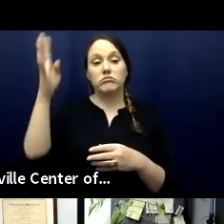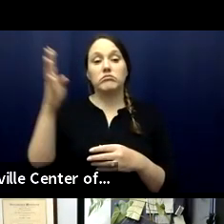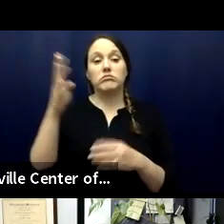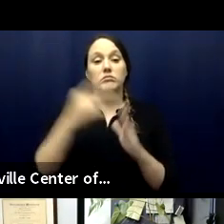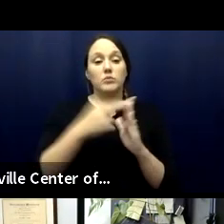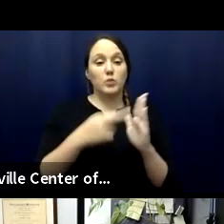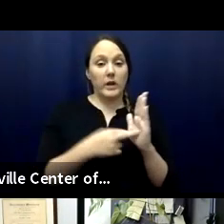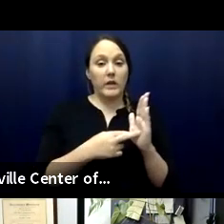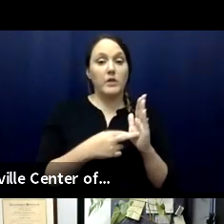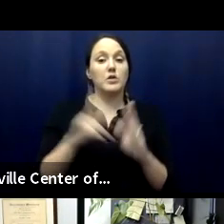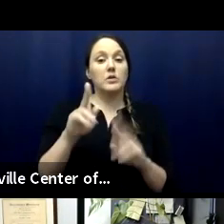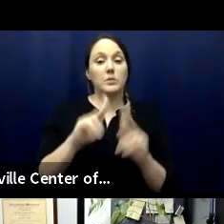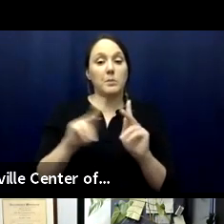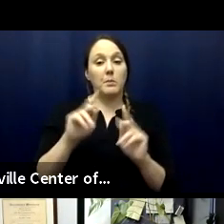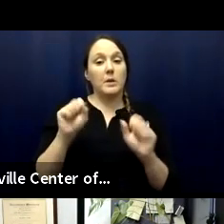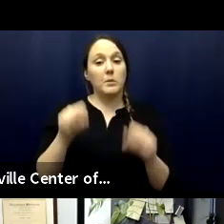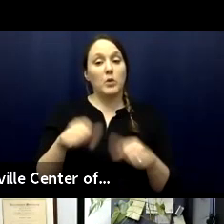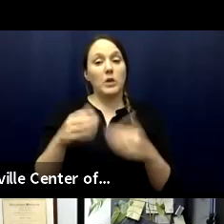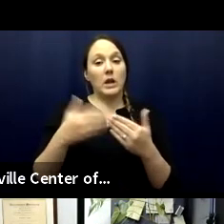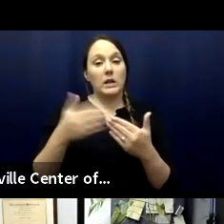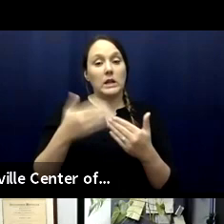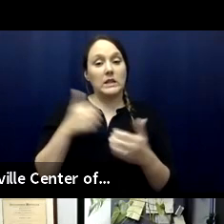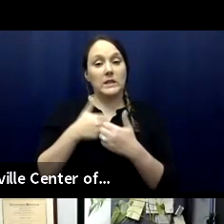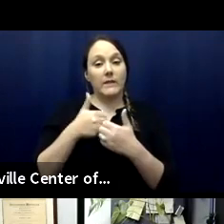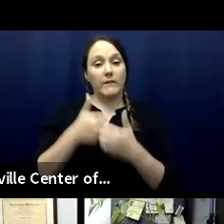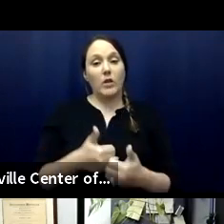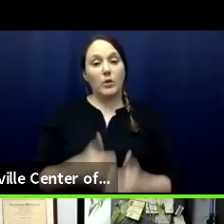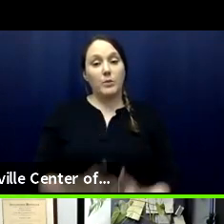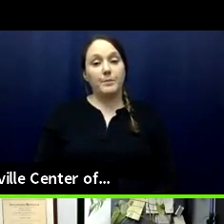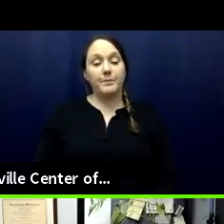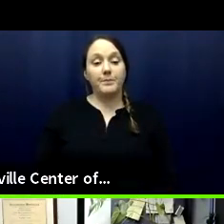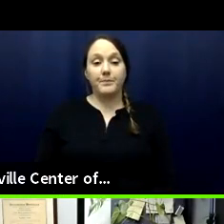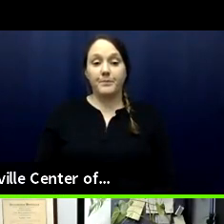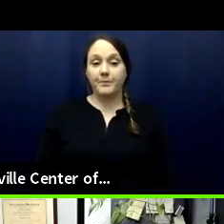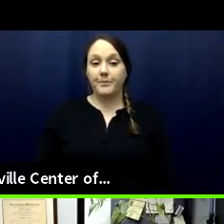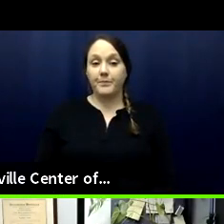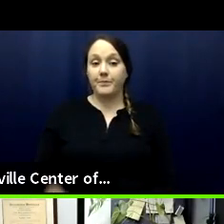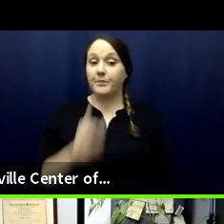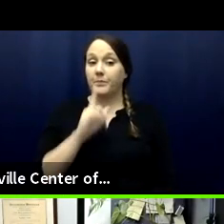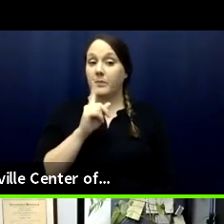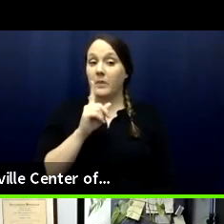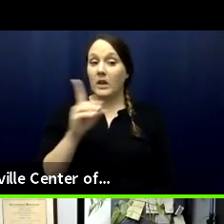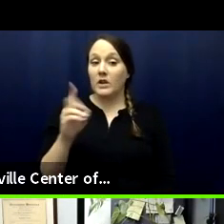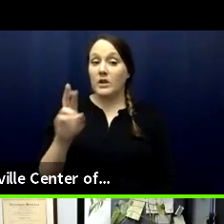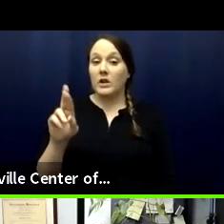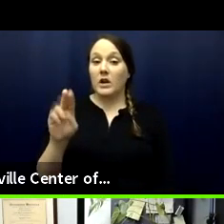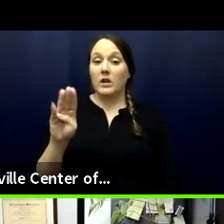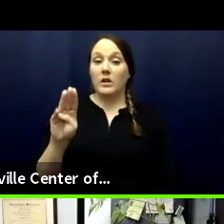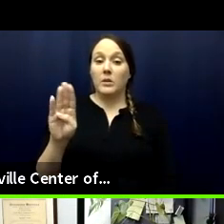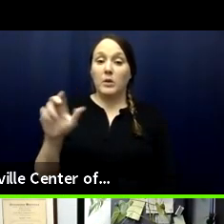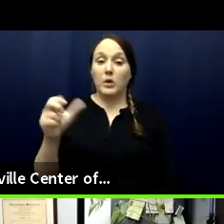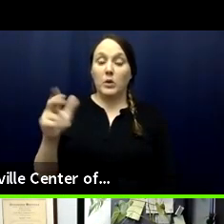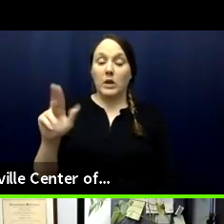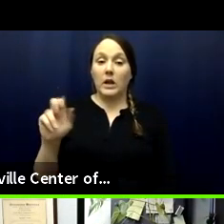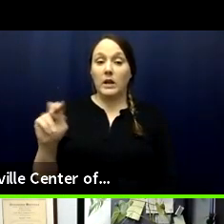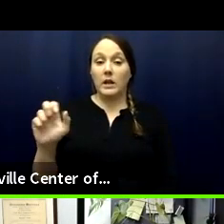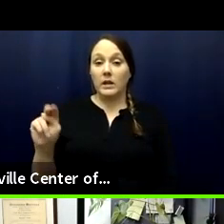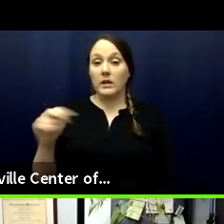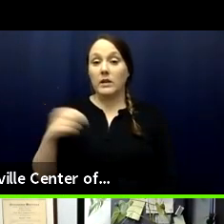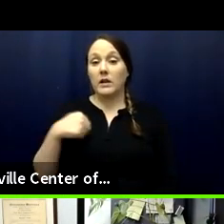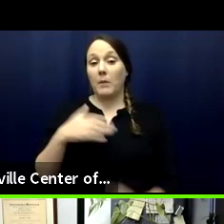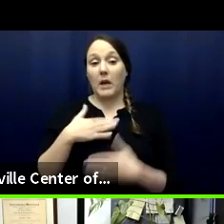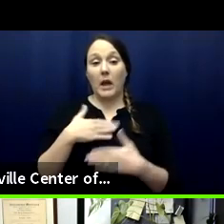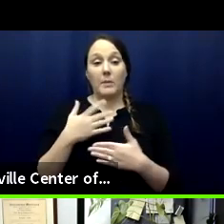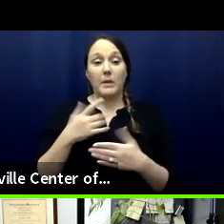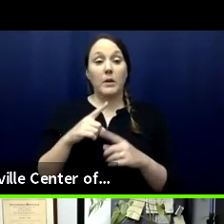regulations that people can more easily follow. Sure, Dr. Buchanan, I'll obviously be glad to. A couple of things I should note